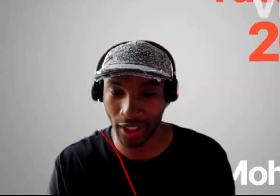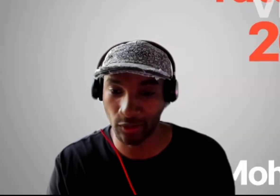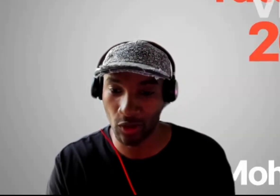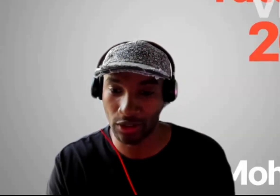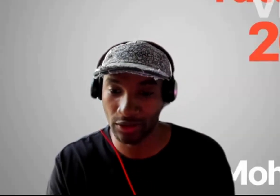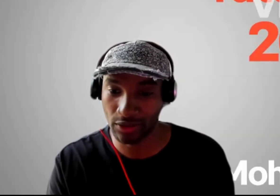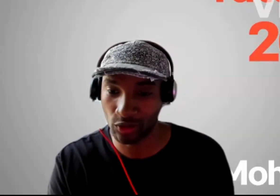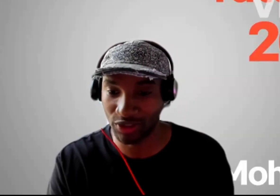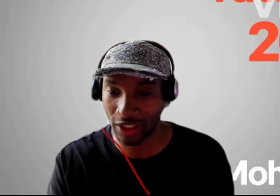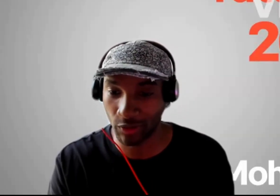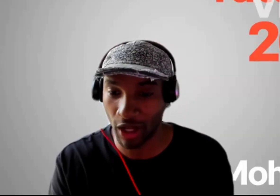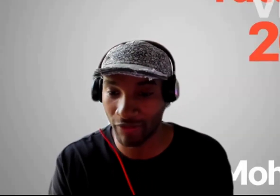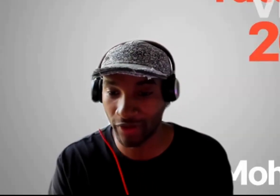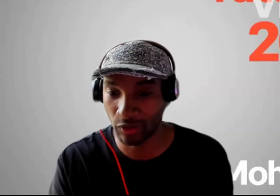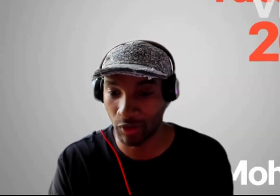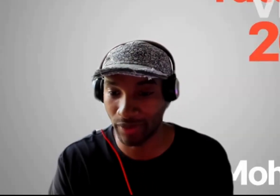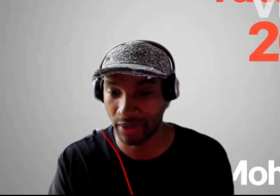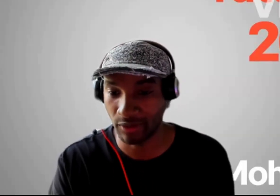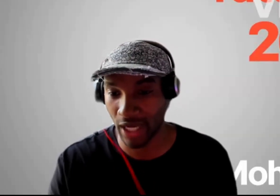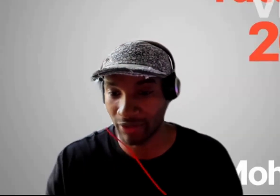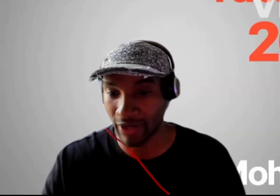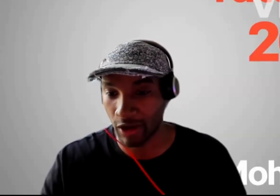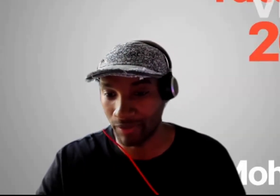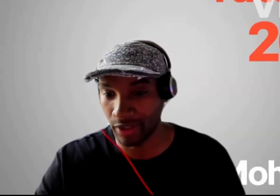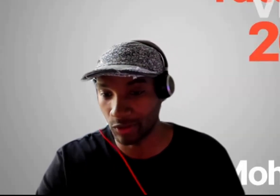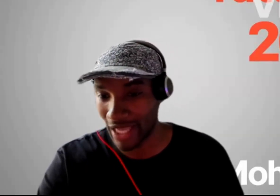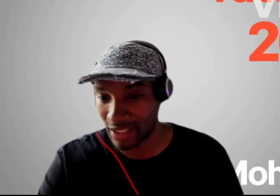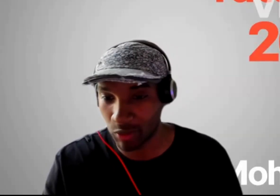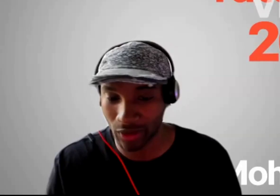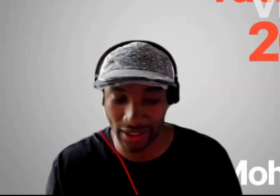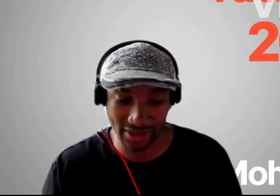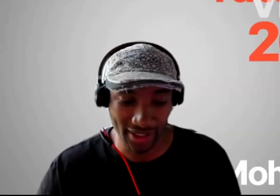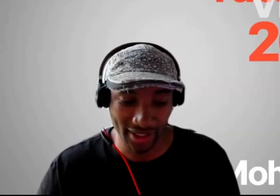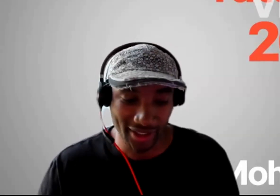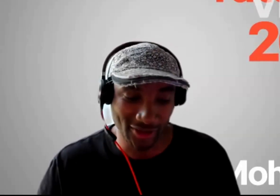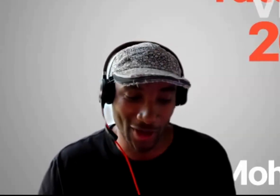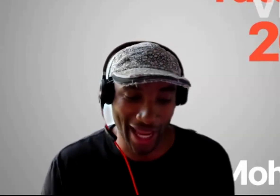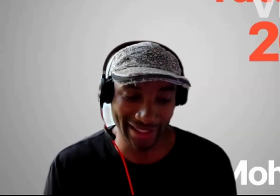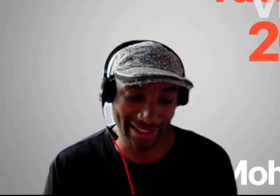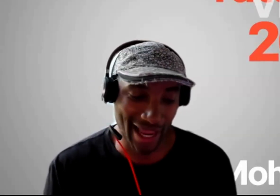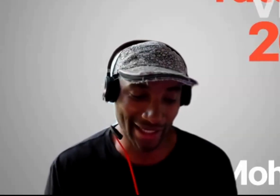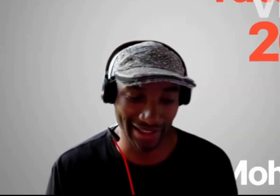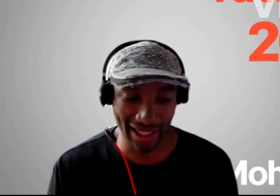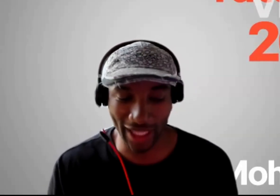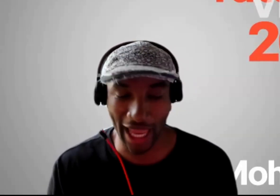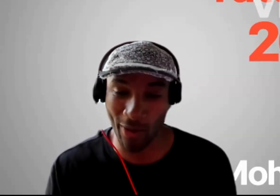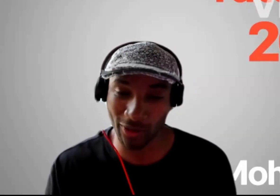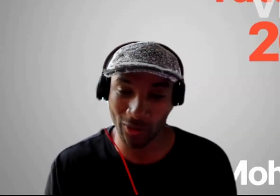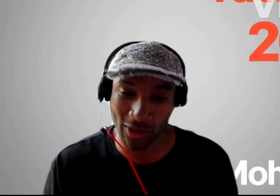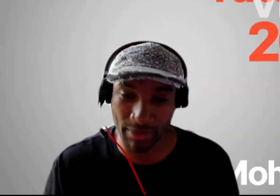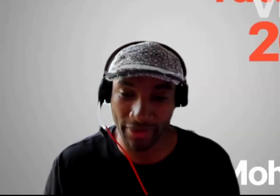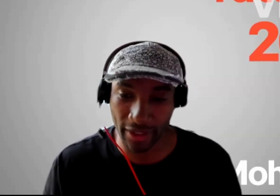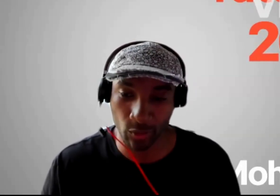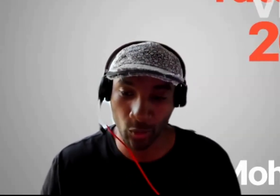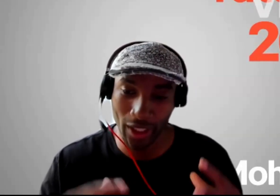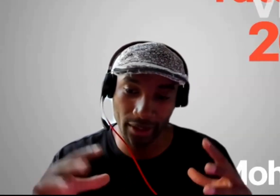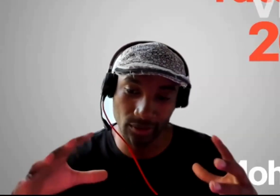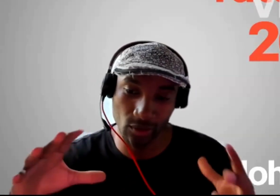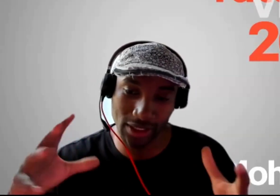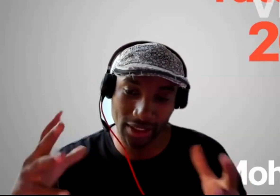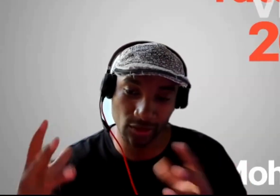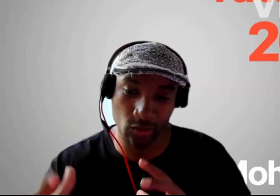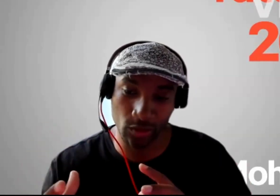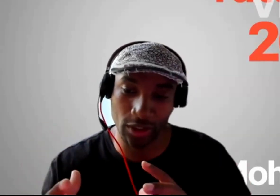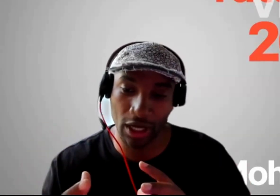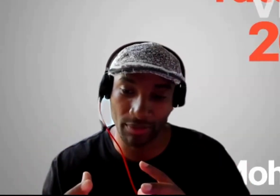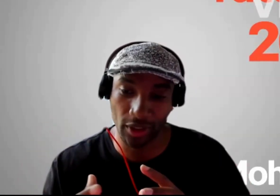school really those subjects were offered to me to kind of allow me to explore things. So I decided that, okay, I want to do something really,